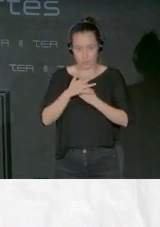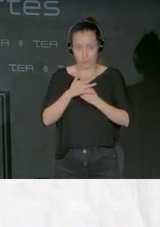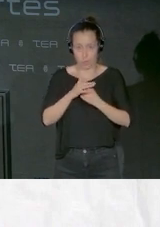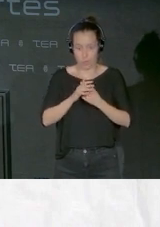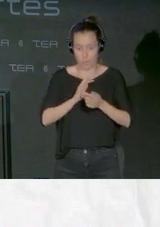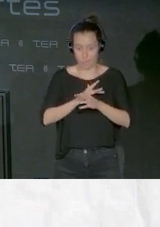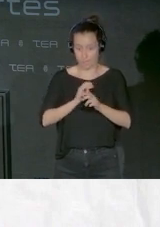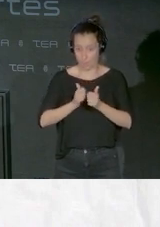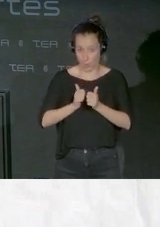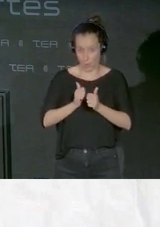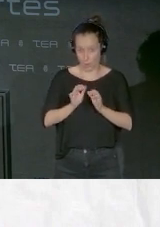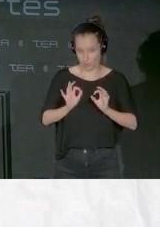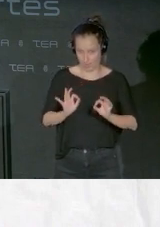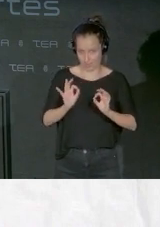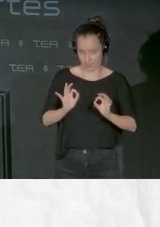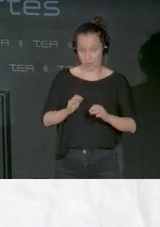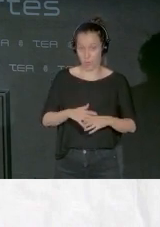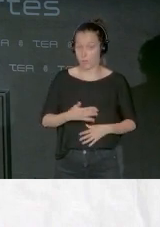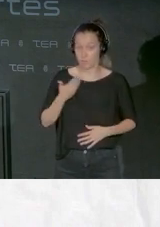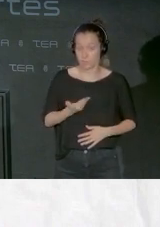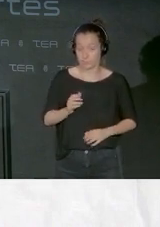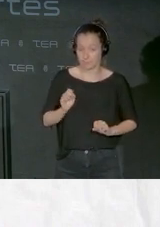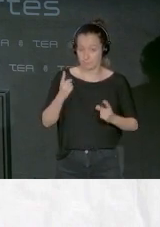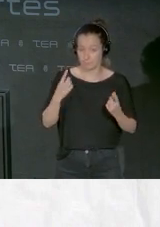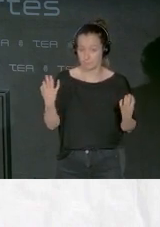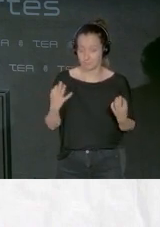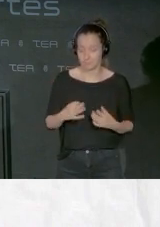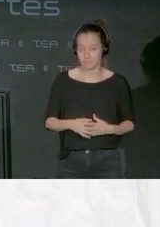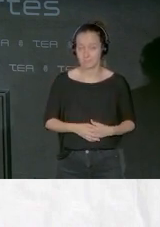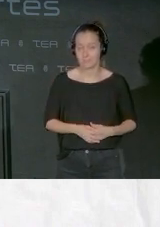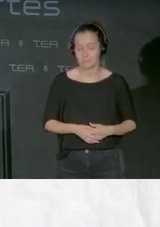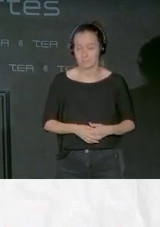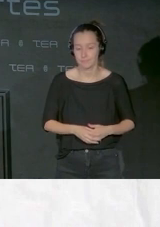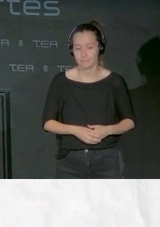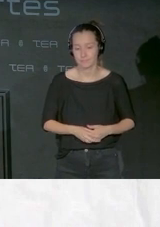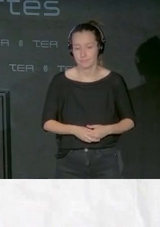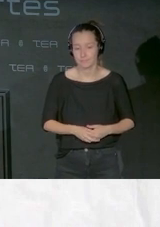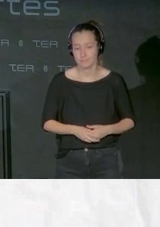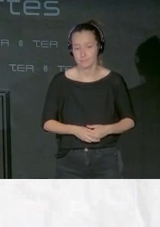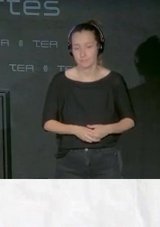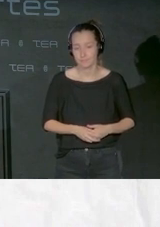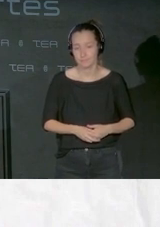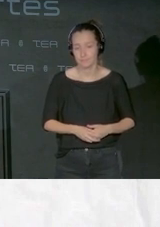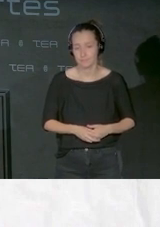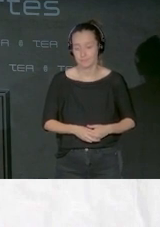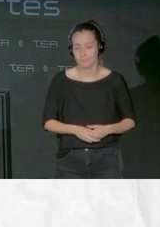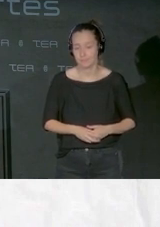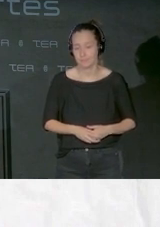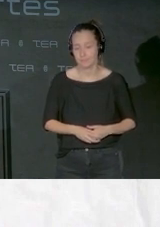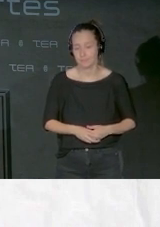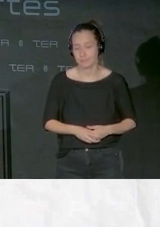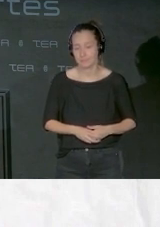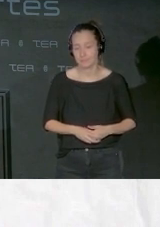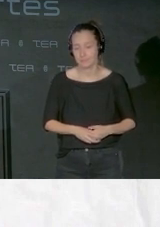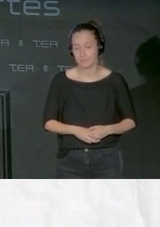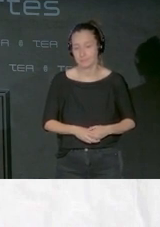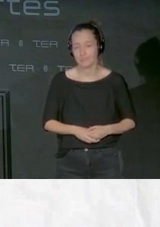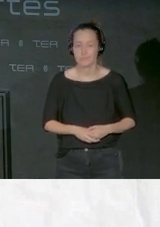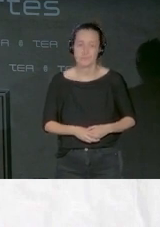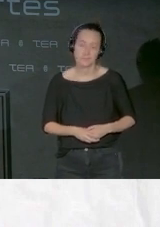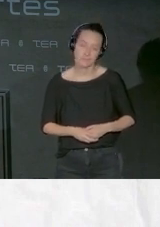importantly, what we see, and this is something that was said by colleagues before, we see this pilot project very